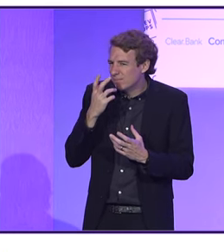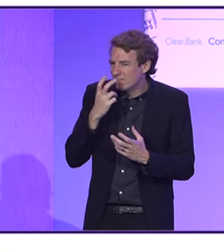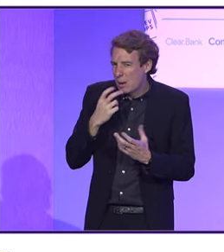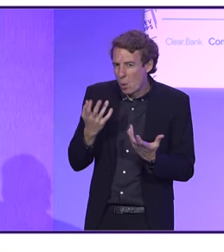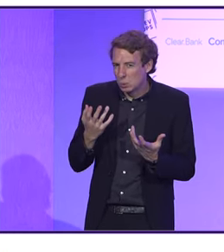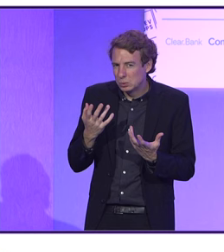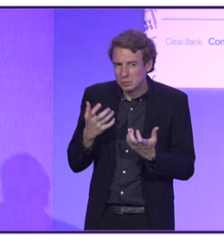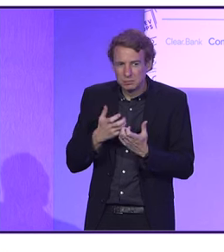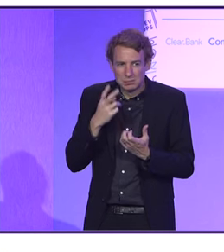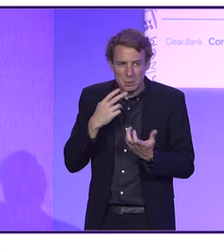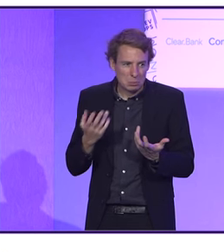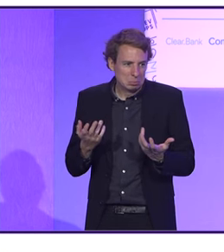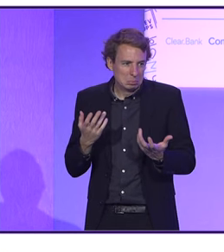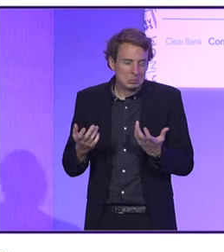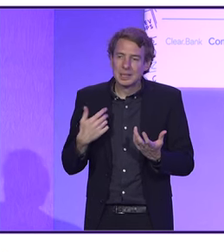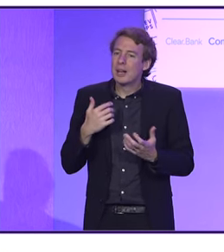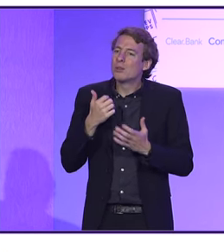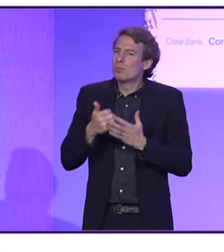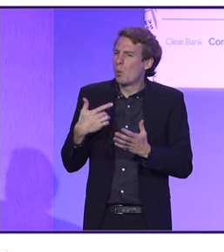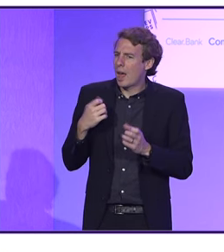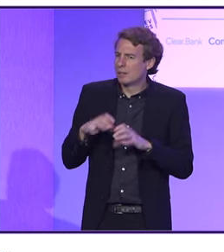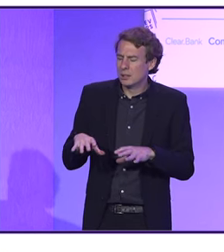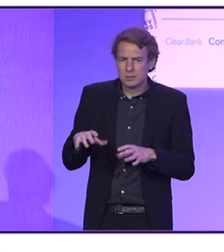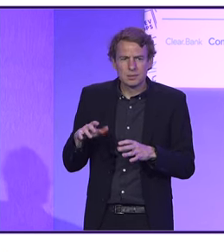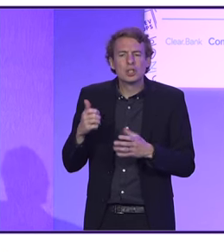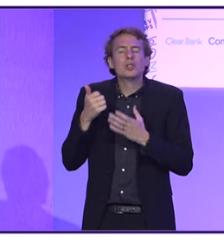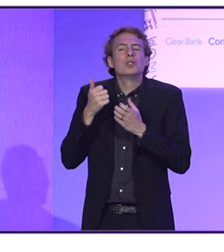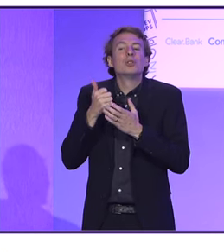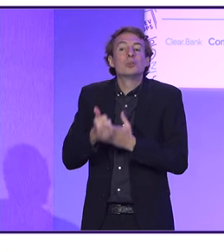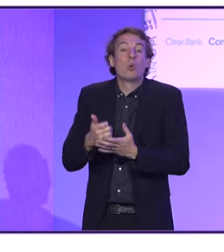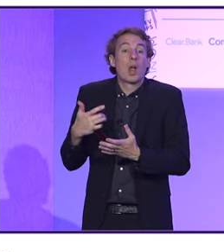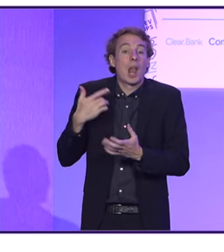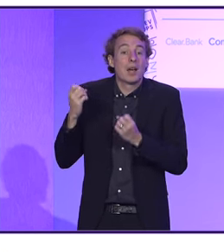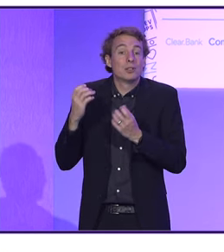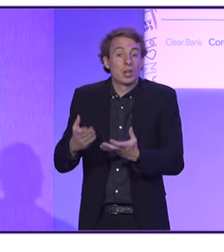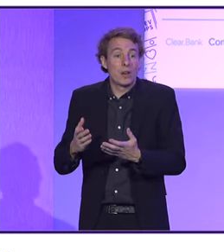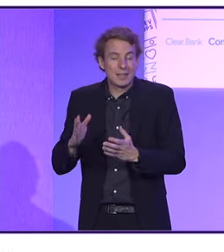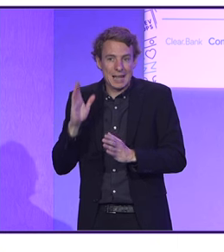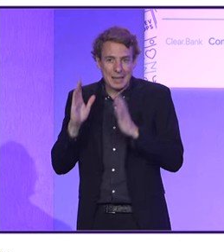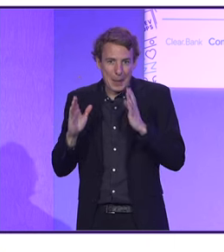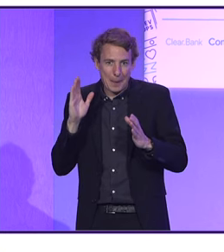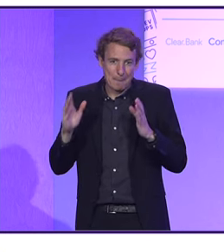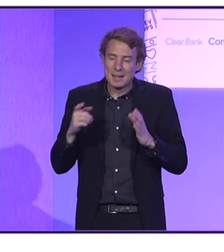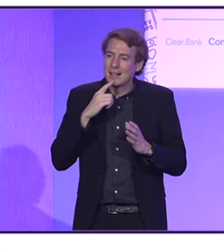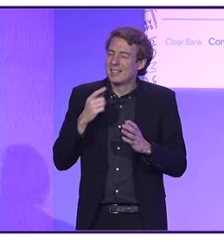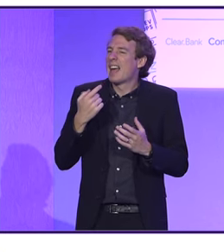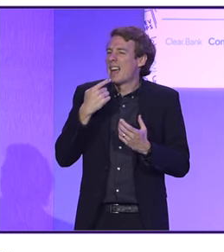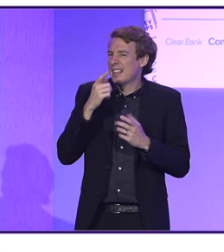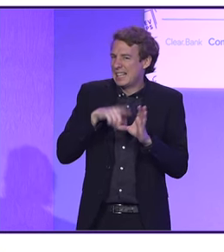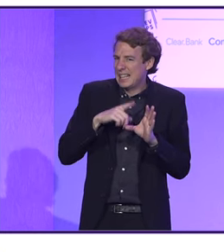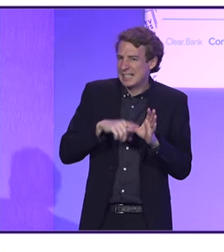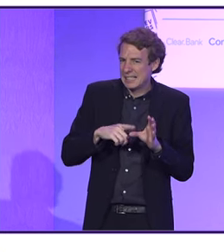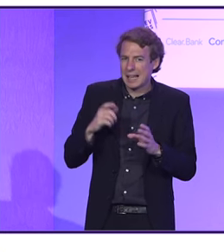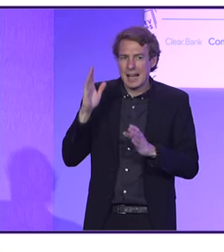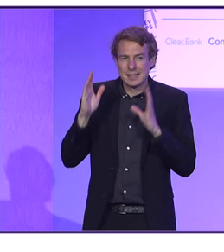support live services. If you could put your hands up if you support a service that's currently live, and then I'm going to say some years, and if people put their hands down. So hands